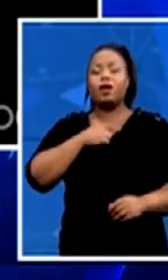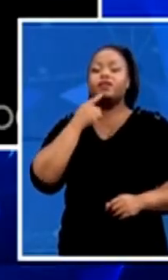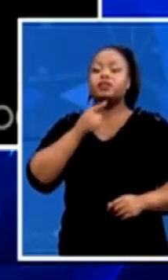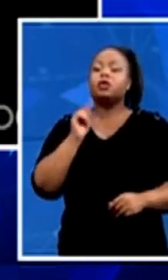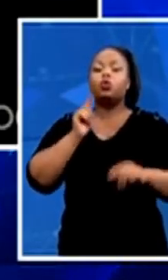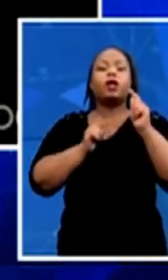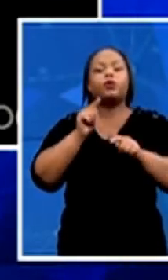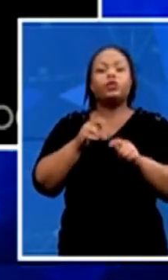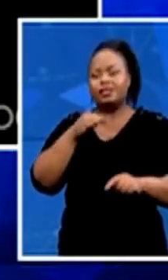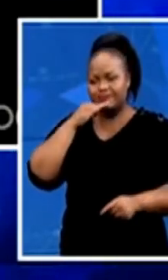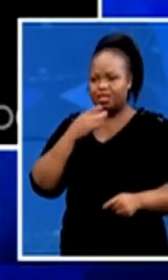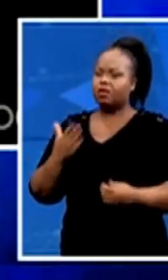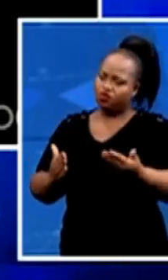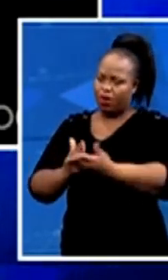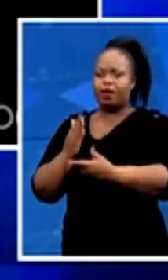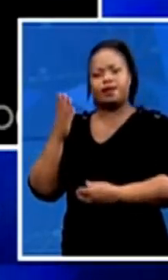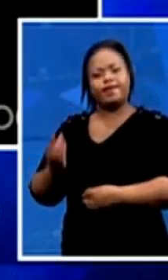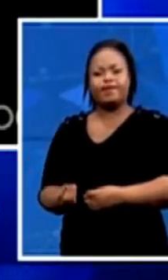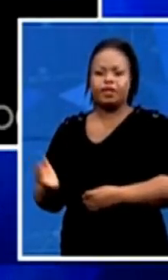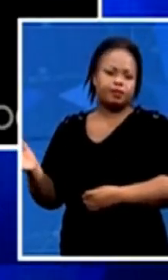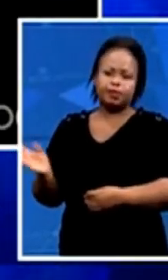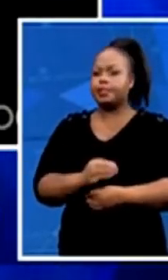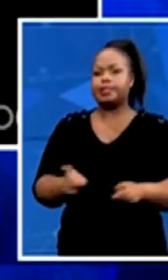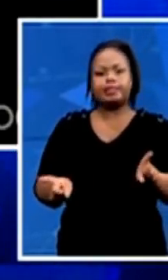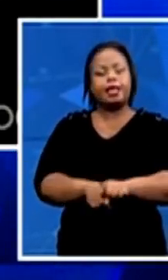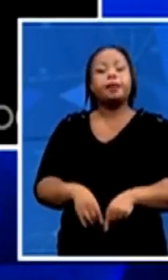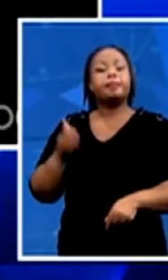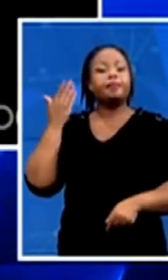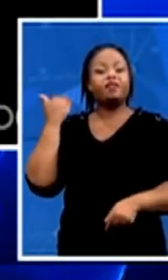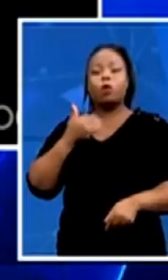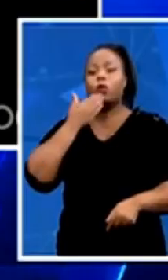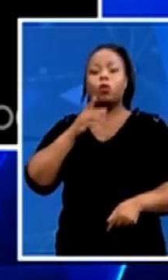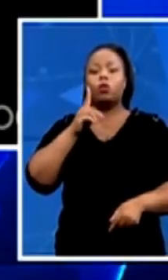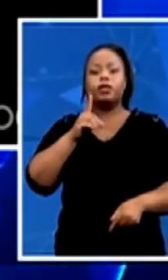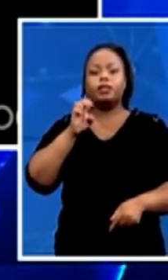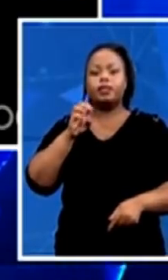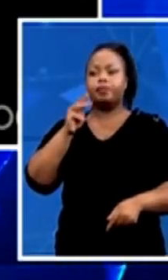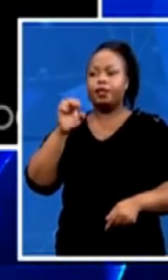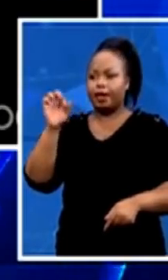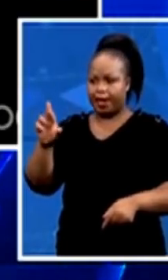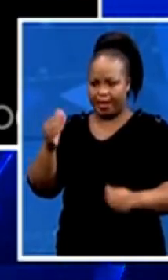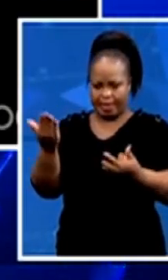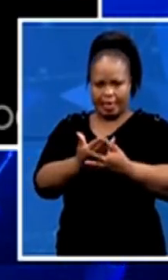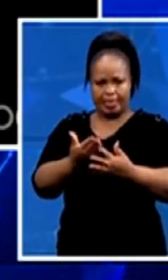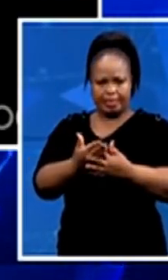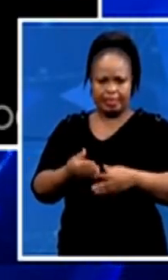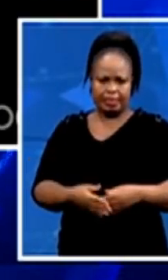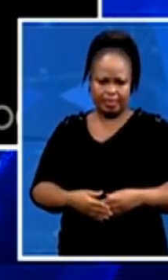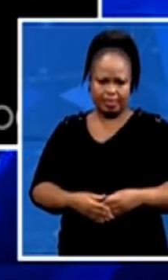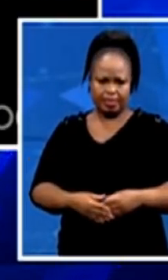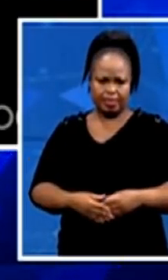us to De Beer. The De Beer case is an illustration, because we